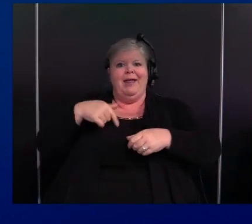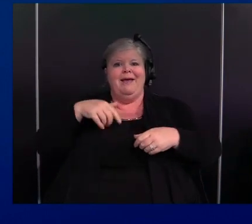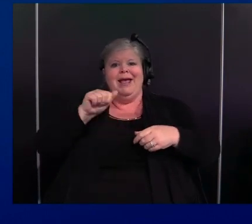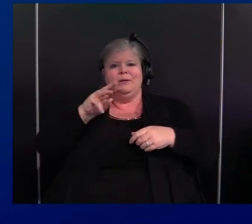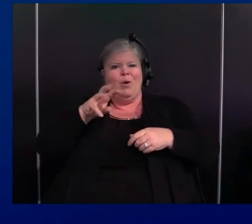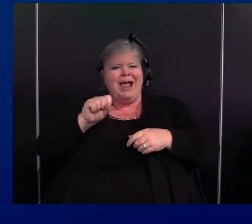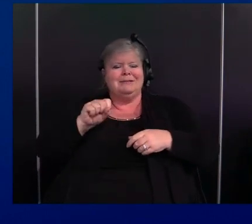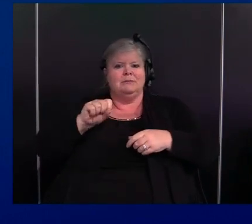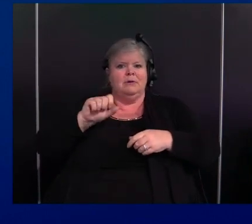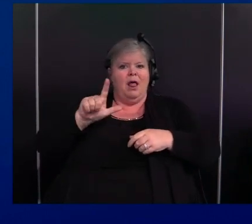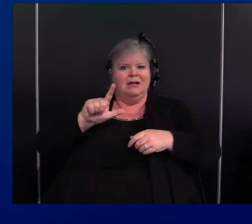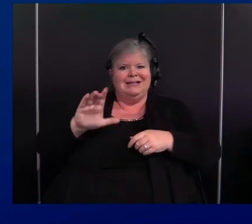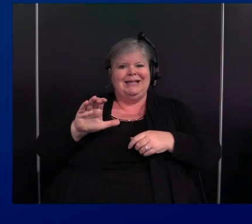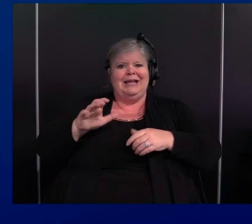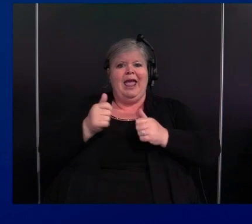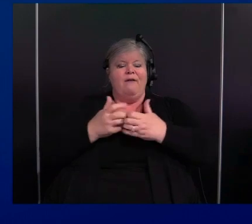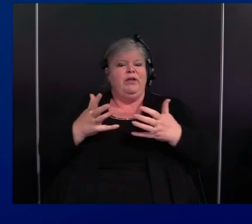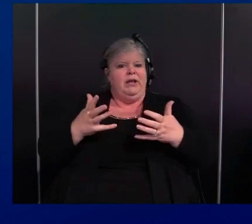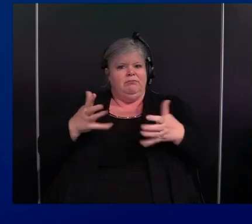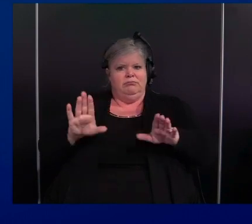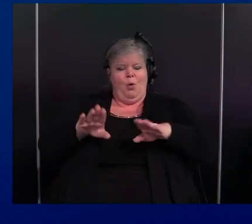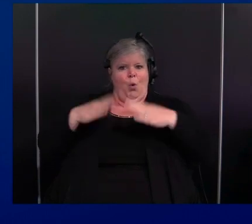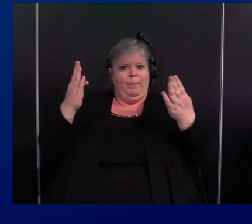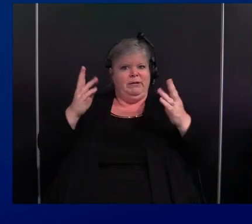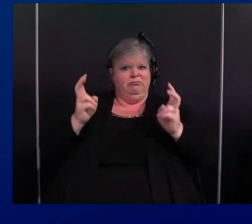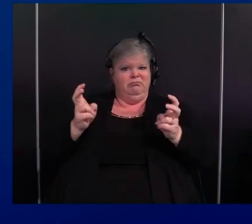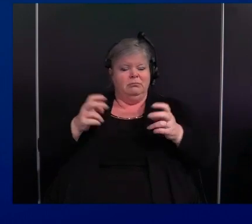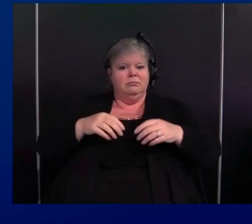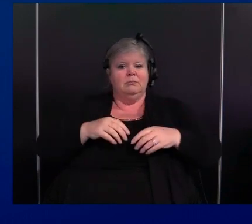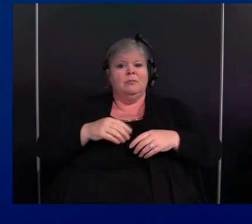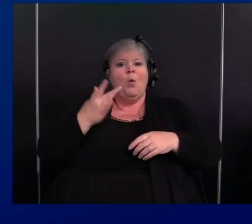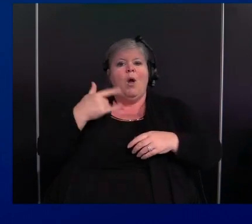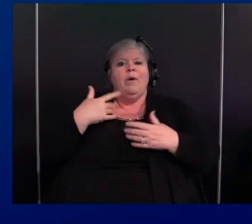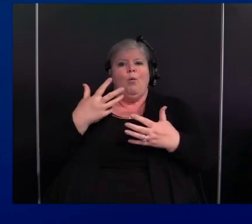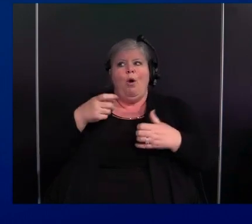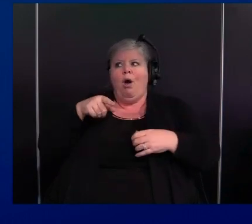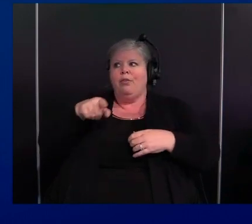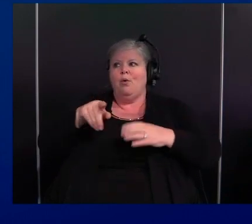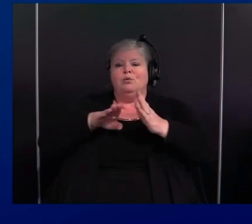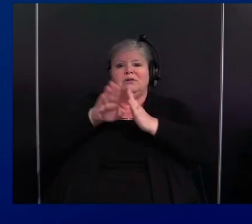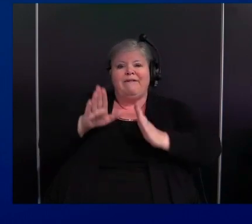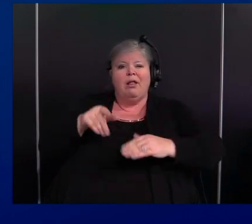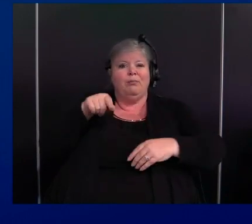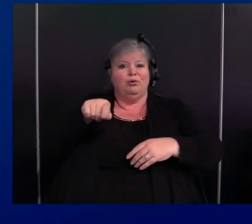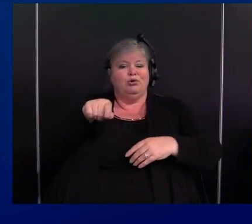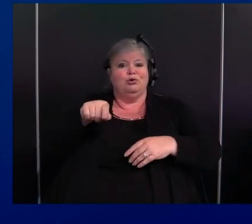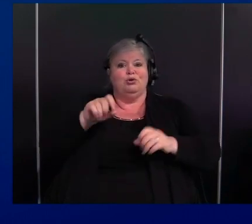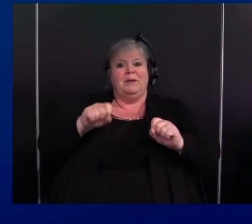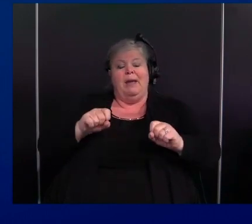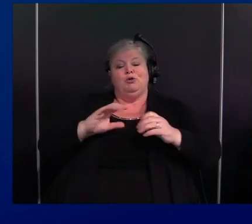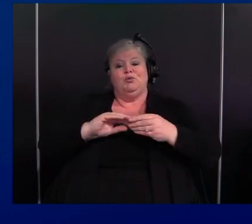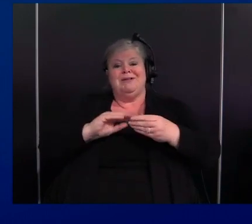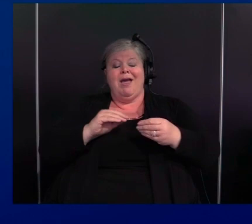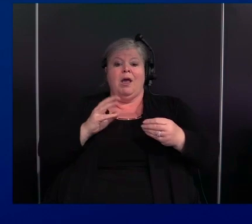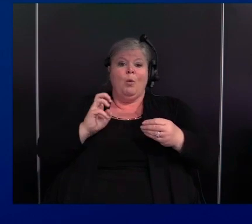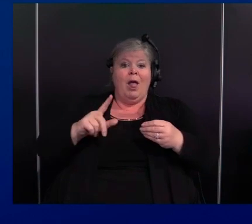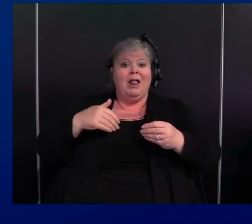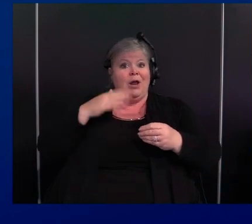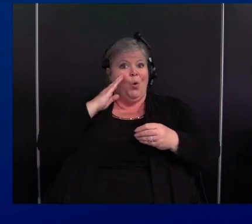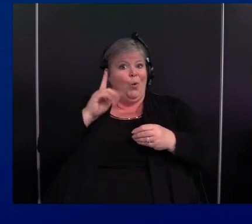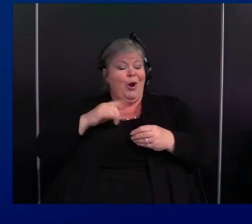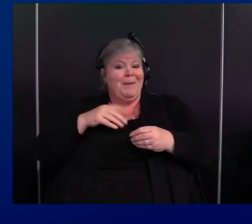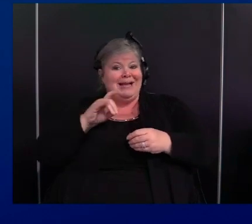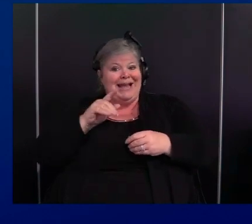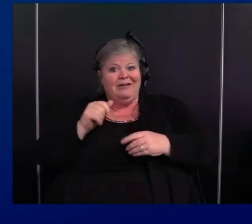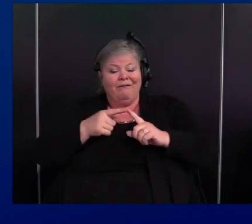LC, but all that stuff is transparent, right? Because what we want is developers to be able to say, all right, I know where my data is coming